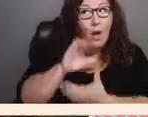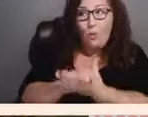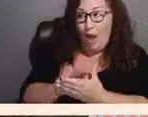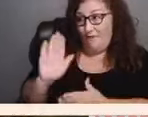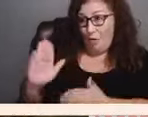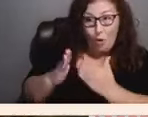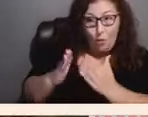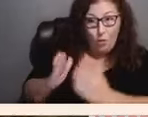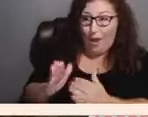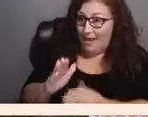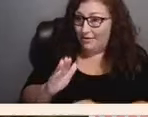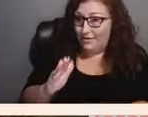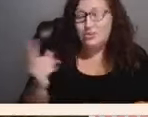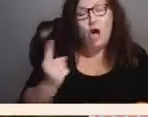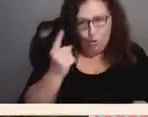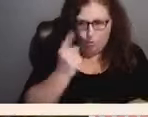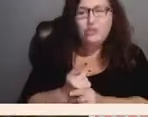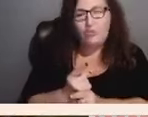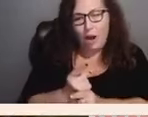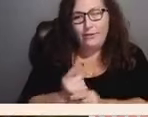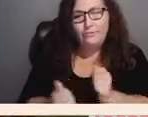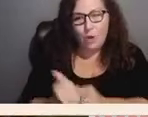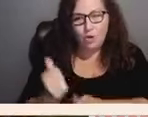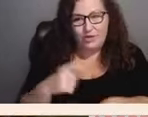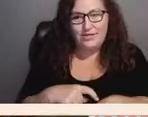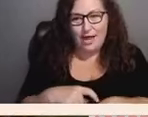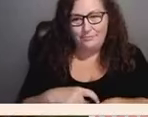right most of the time. How about that?